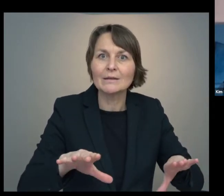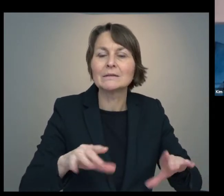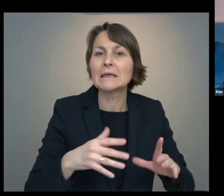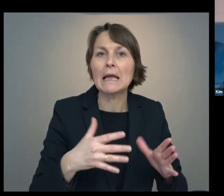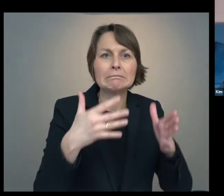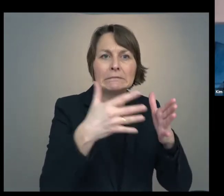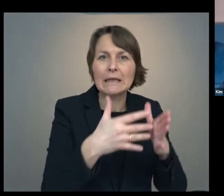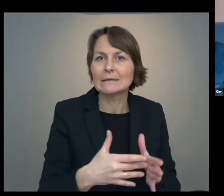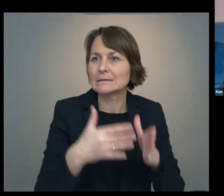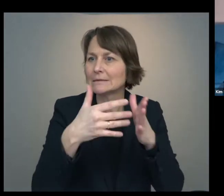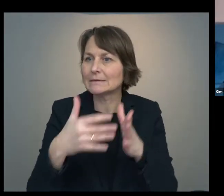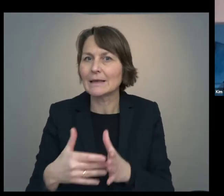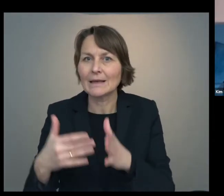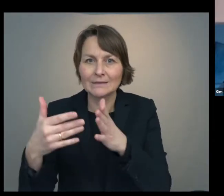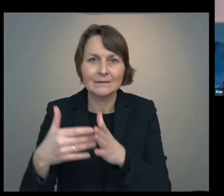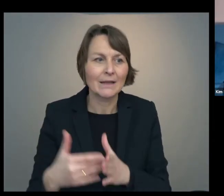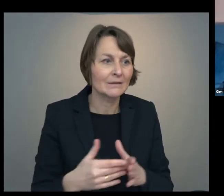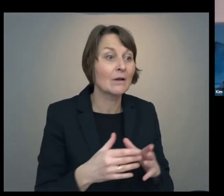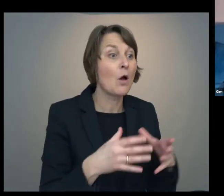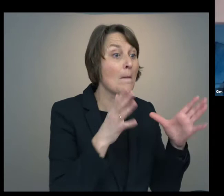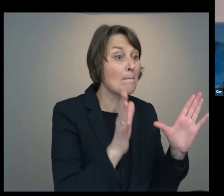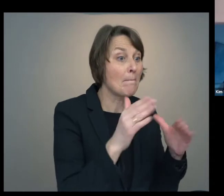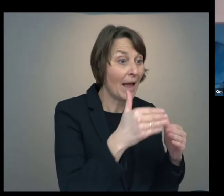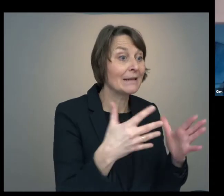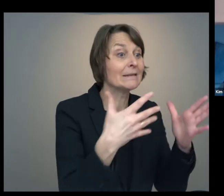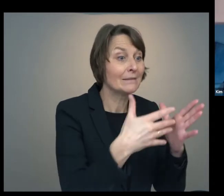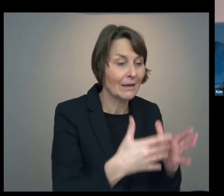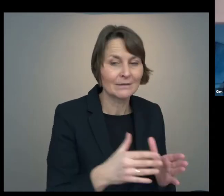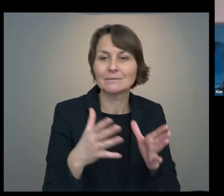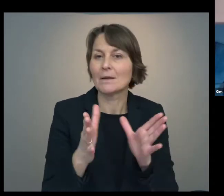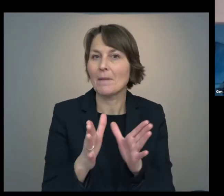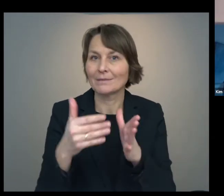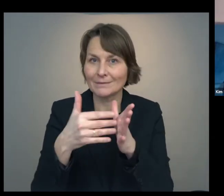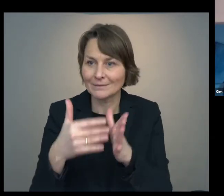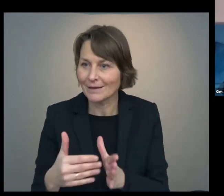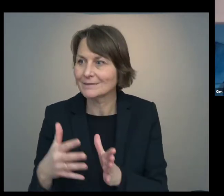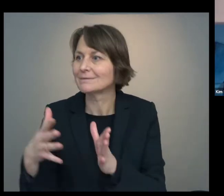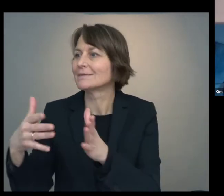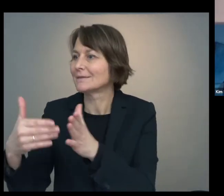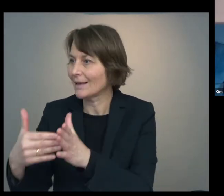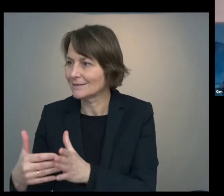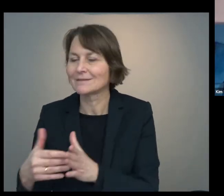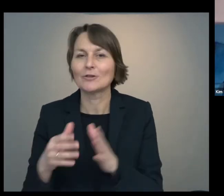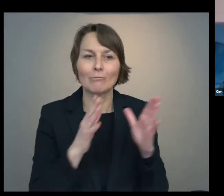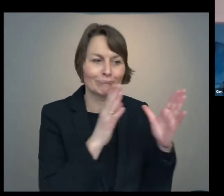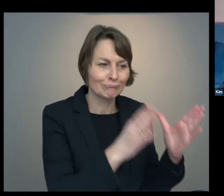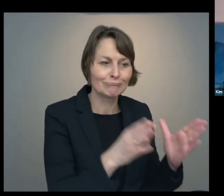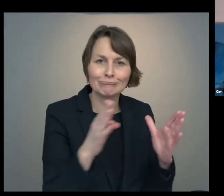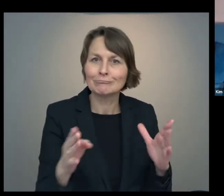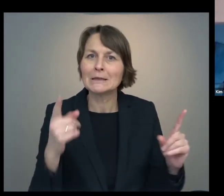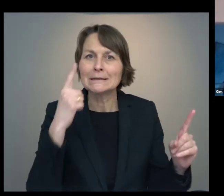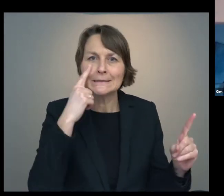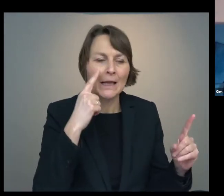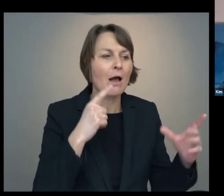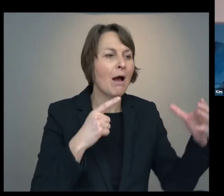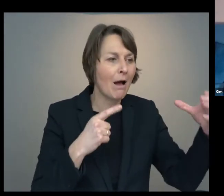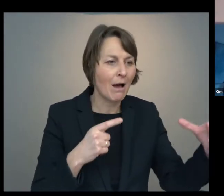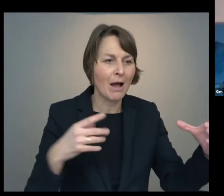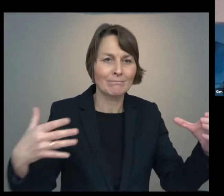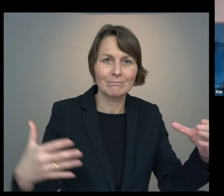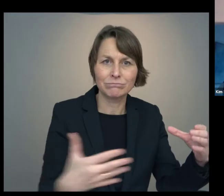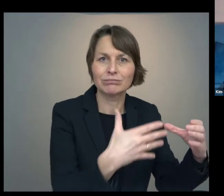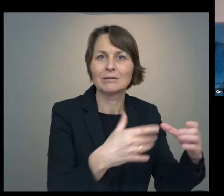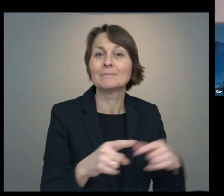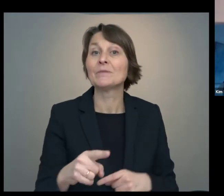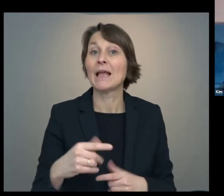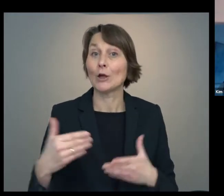we're ready to do a release, we could test up against all the packages and their unit tests or their Cypress tests, so that we could actually see that